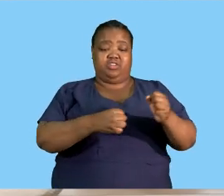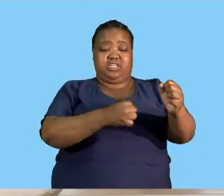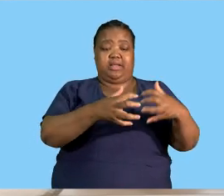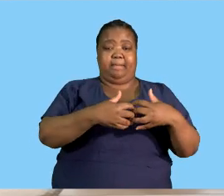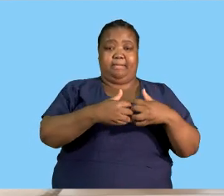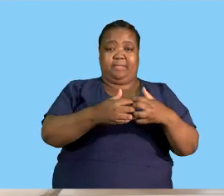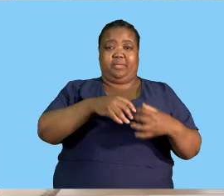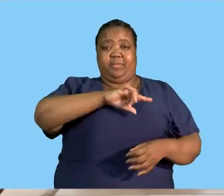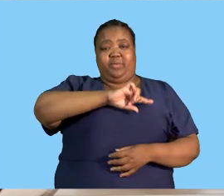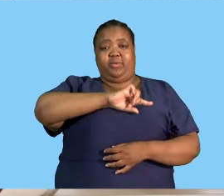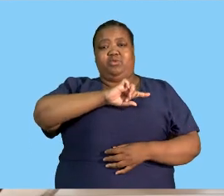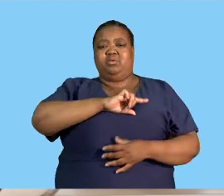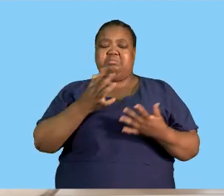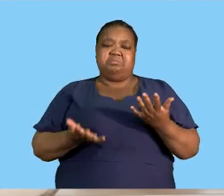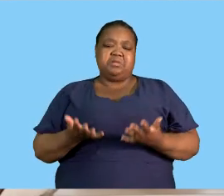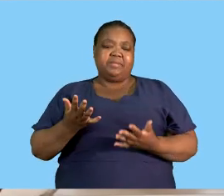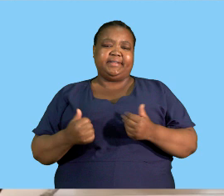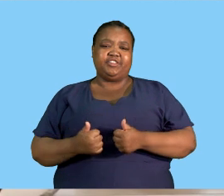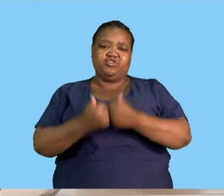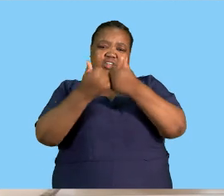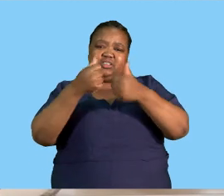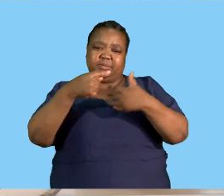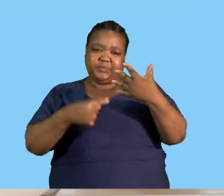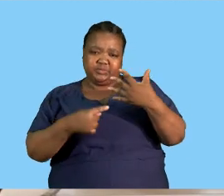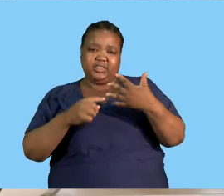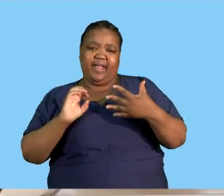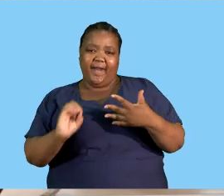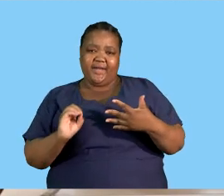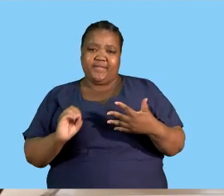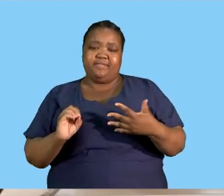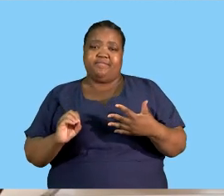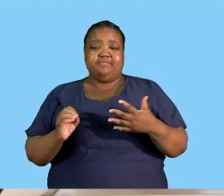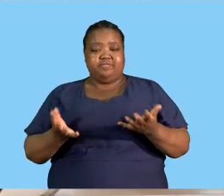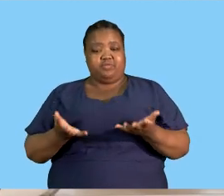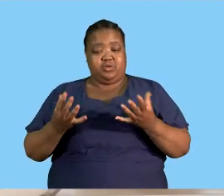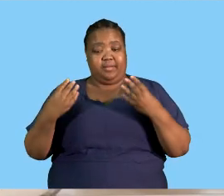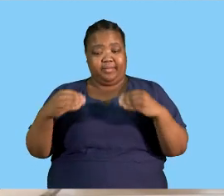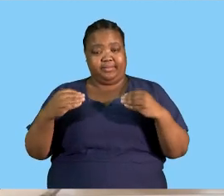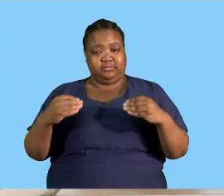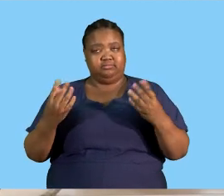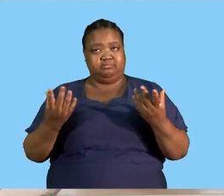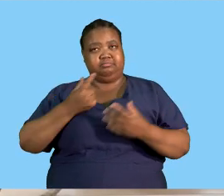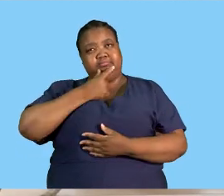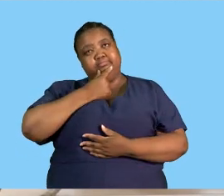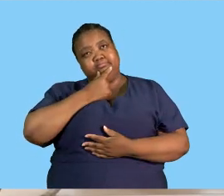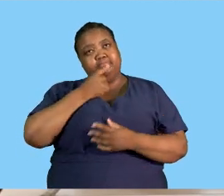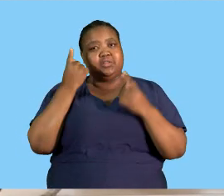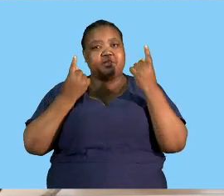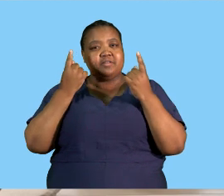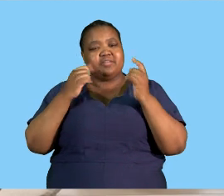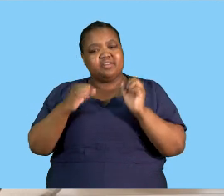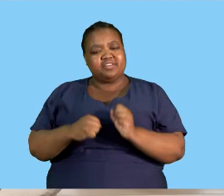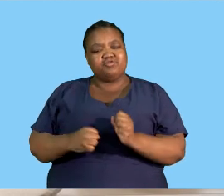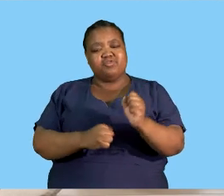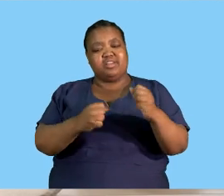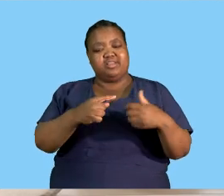We're formulating a strategy mainly because maybe there are challenges that we are facing as a business, and it is up to us to come up with